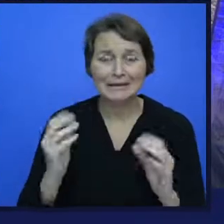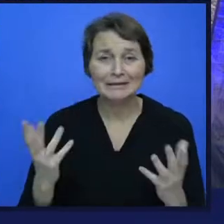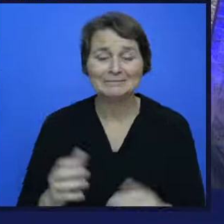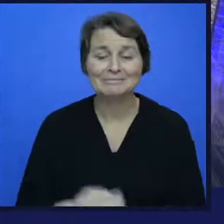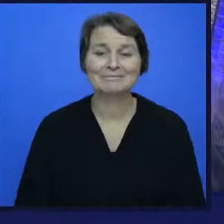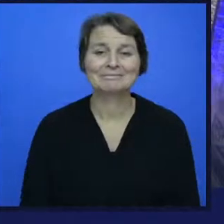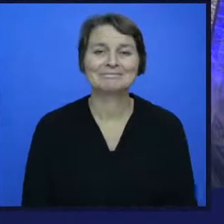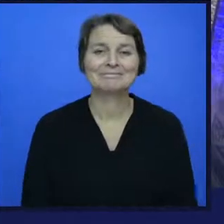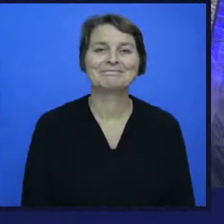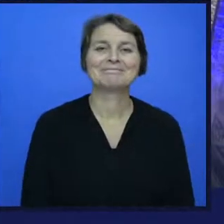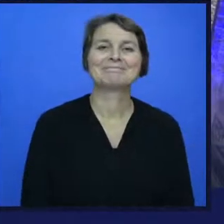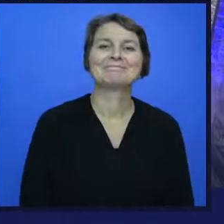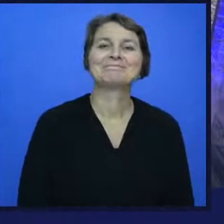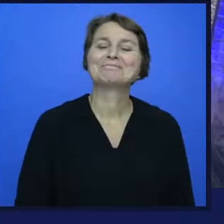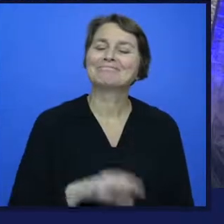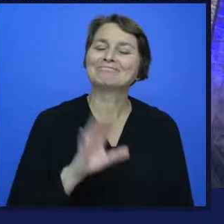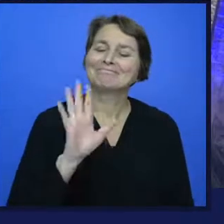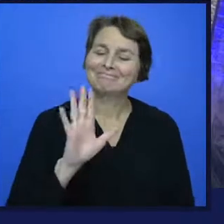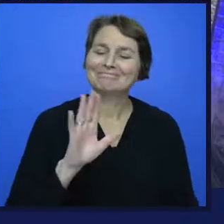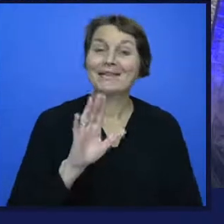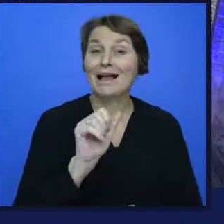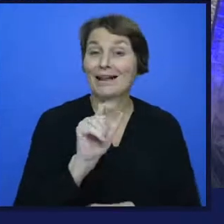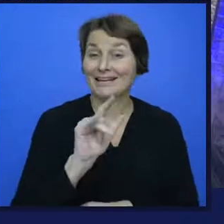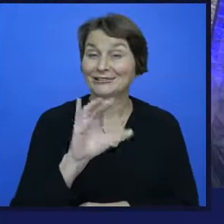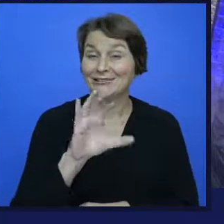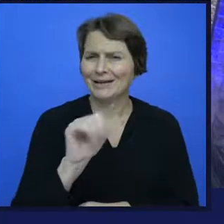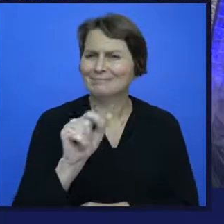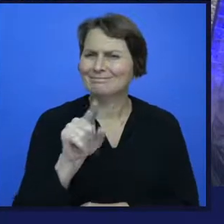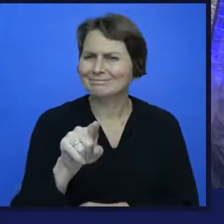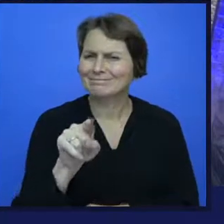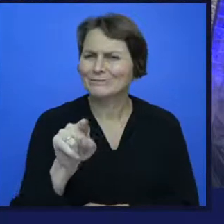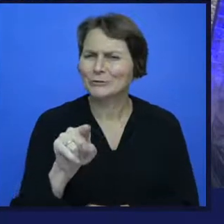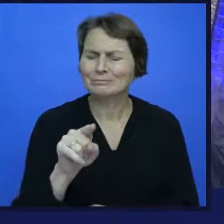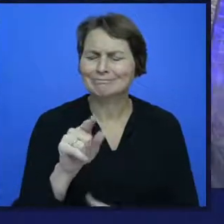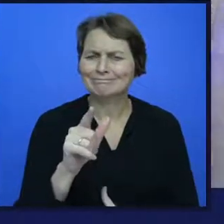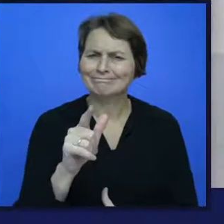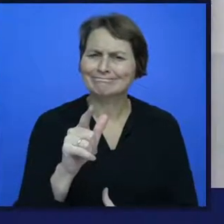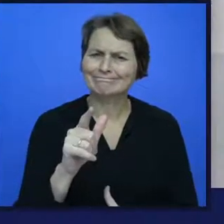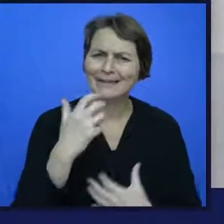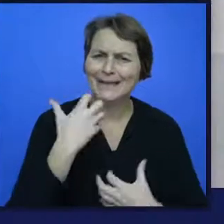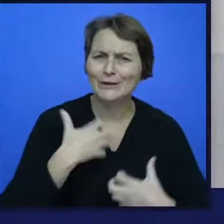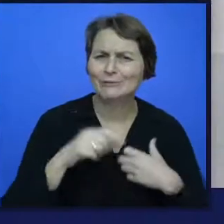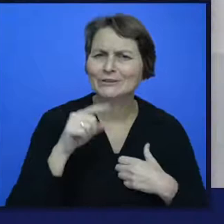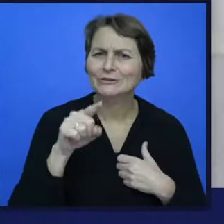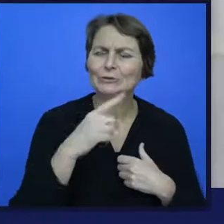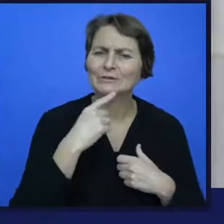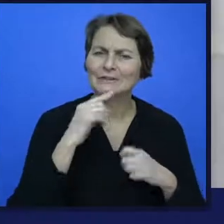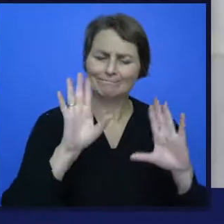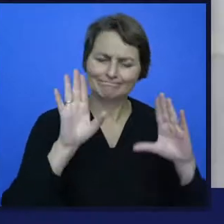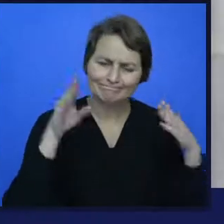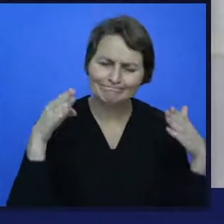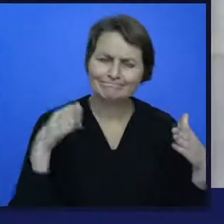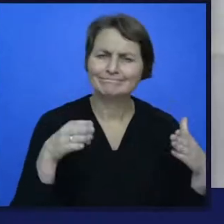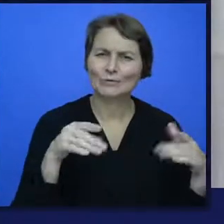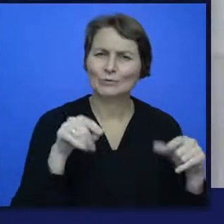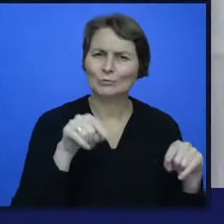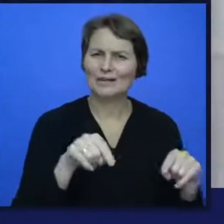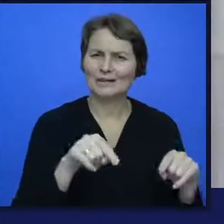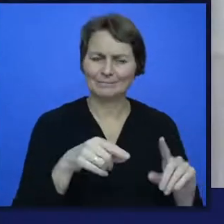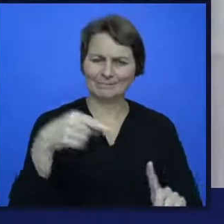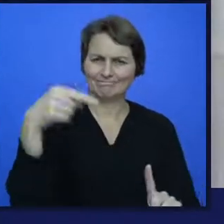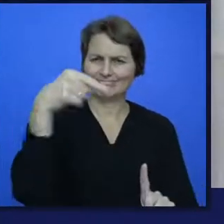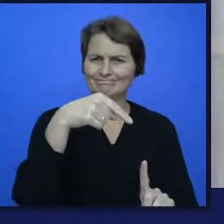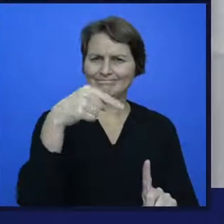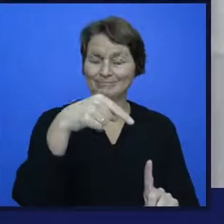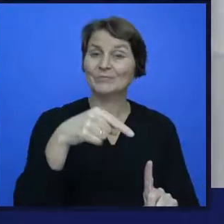Well, so it was kind of interesting how you kind of simplified it down to, you know, are you passing a picture of